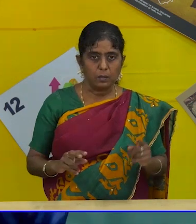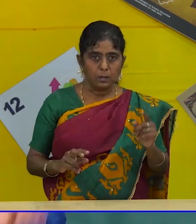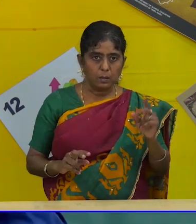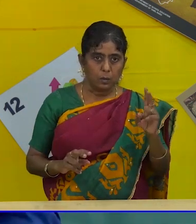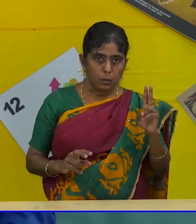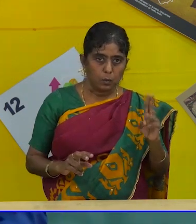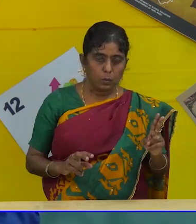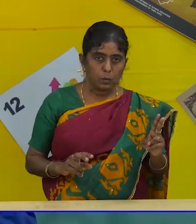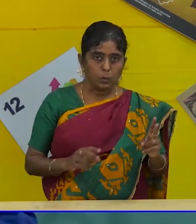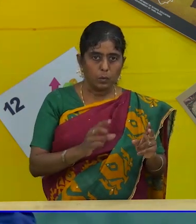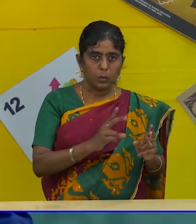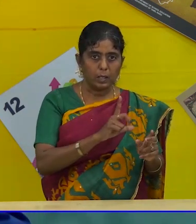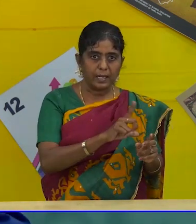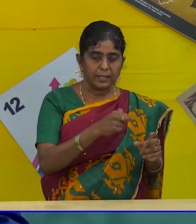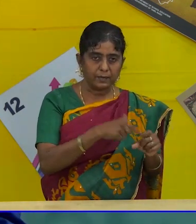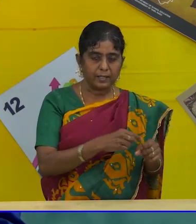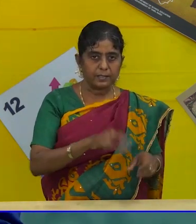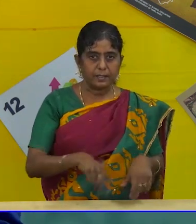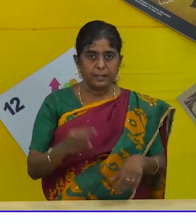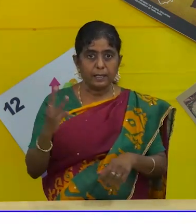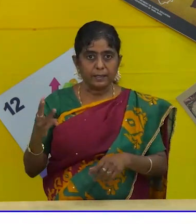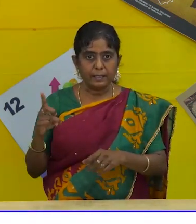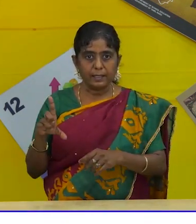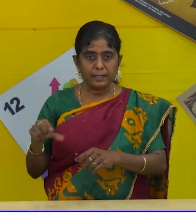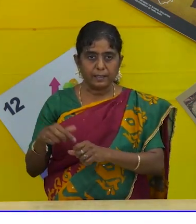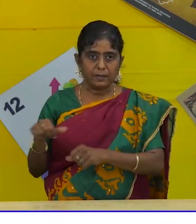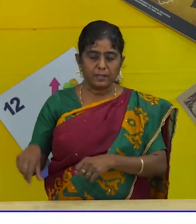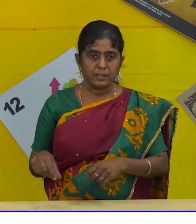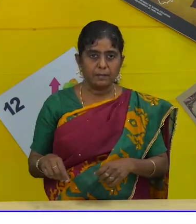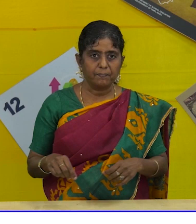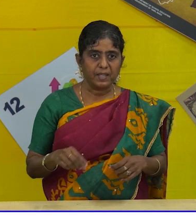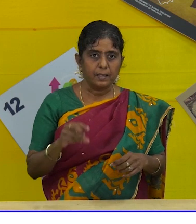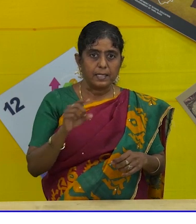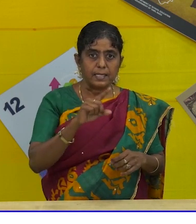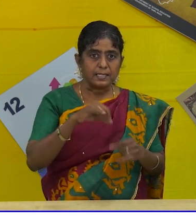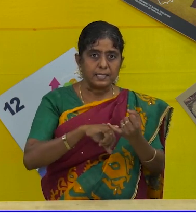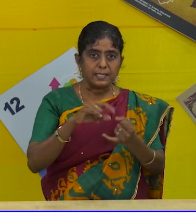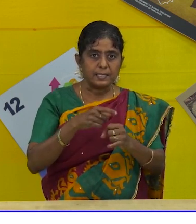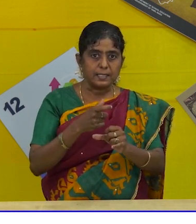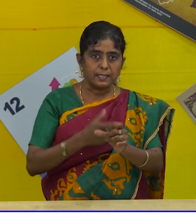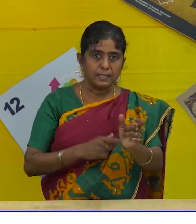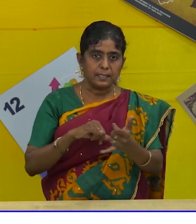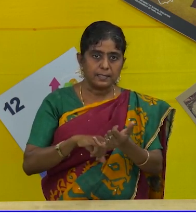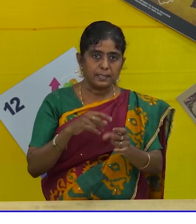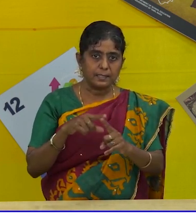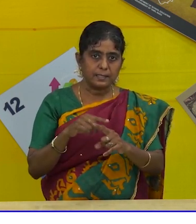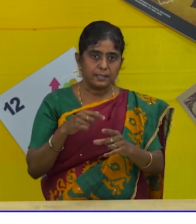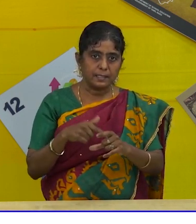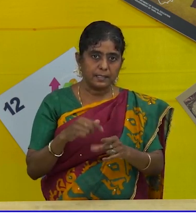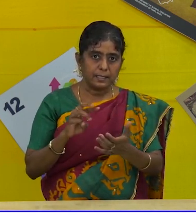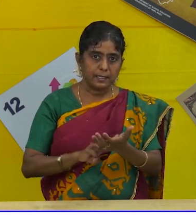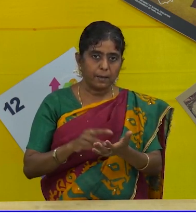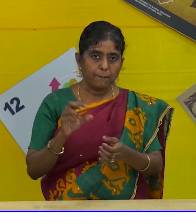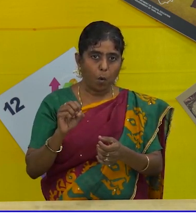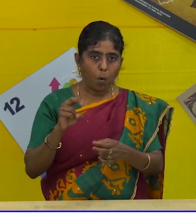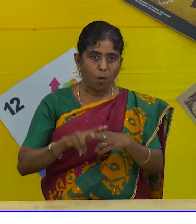linear equations and the three linear equations. In that system, let's see. The system of two linear equations,